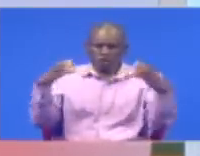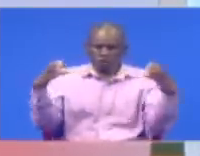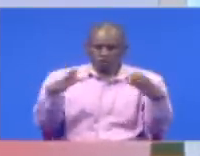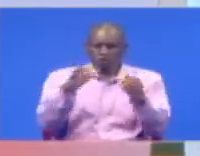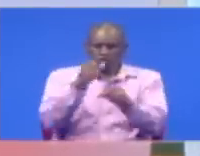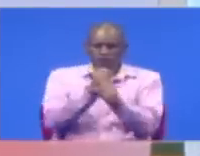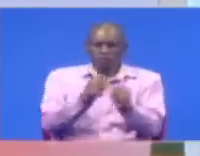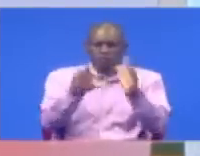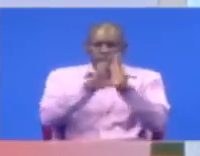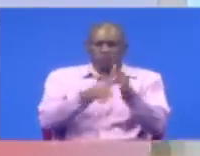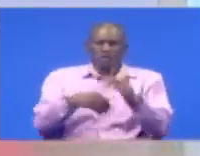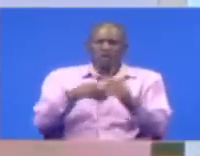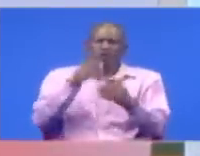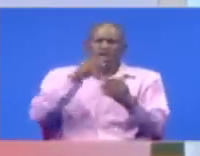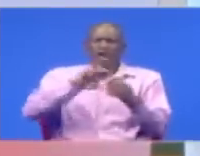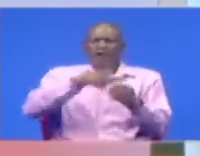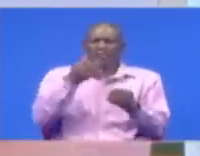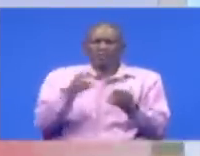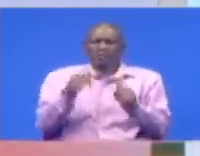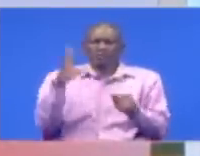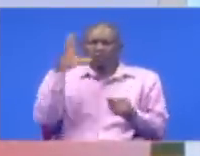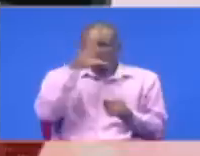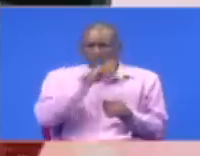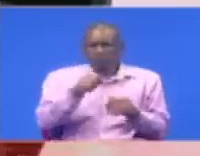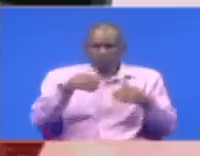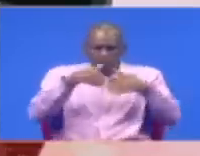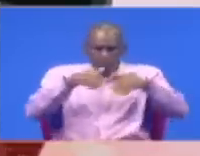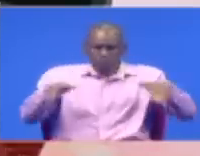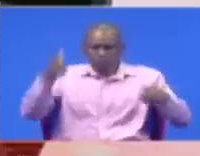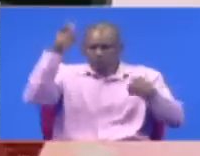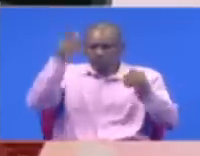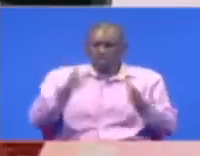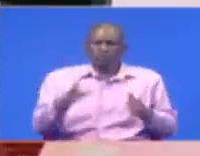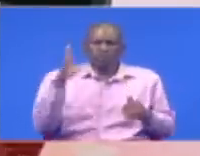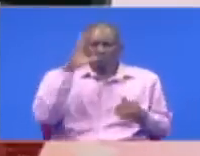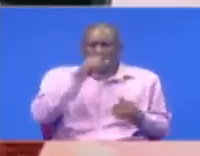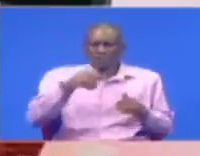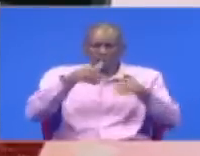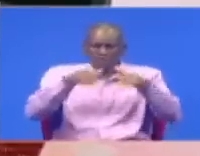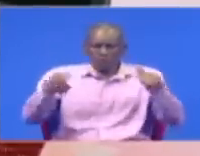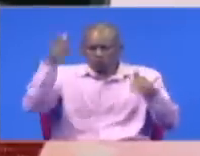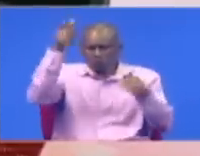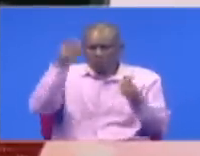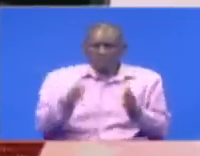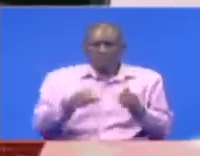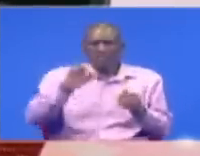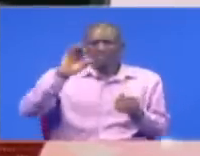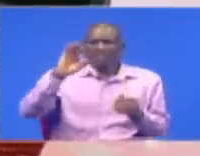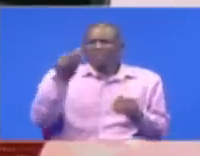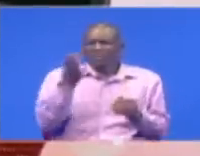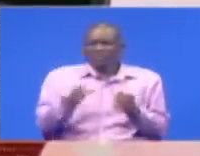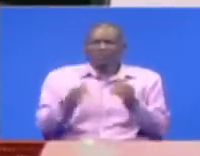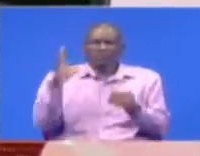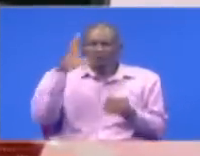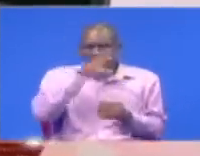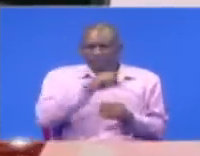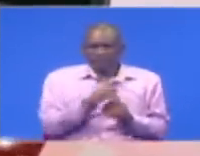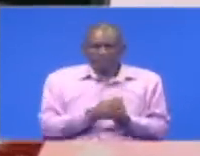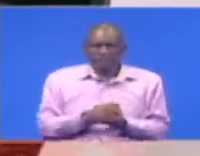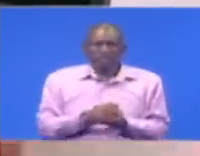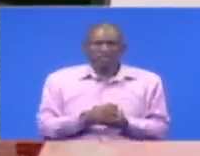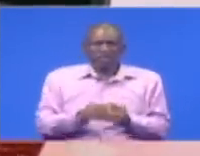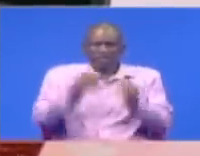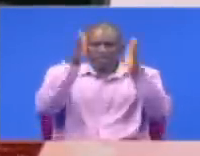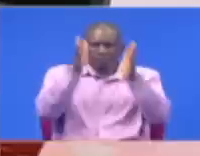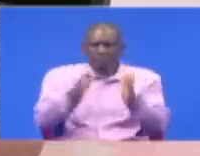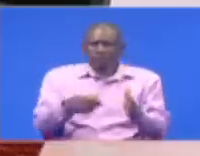Next thing you are missing is an impartial judge. The third thing you are missing is